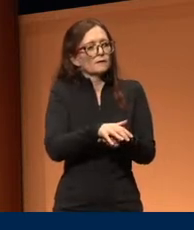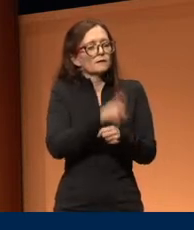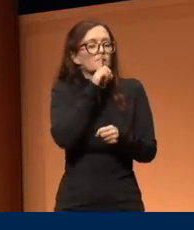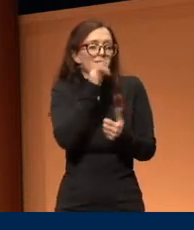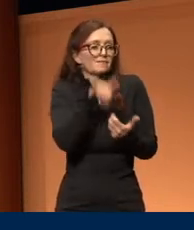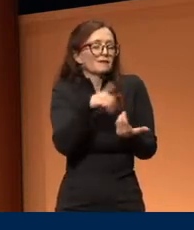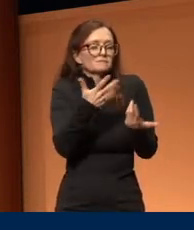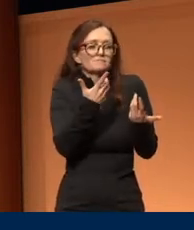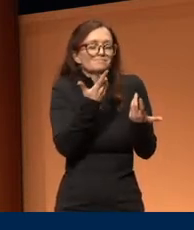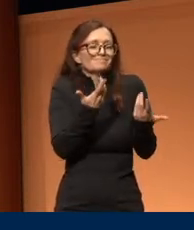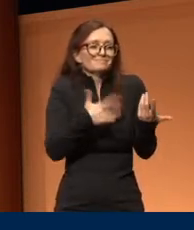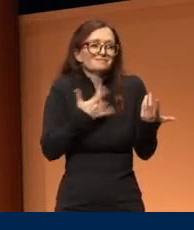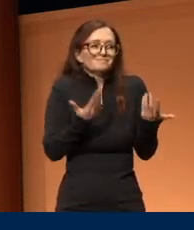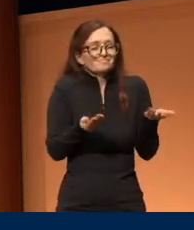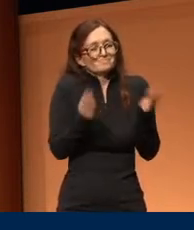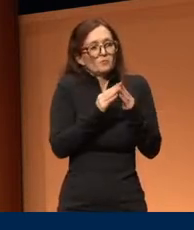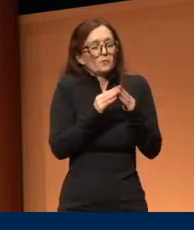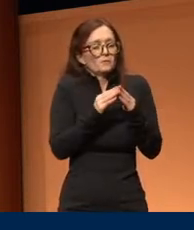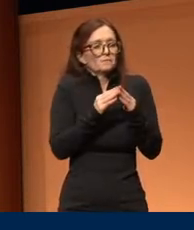promising.